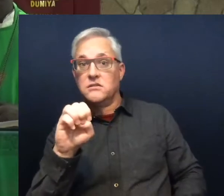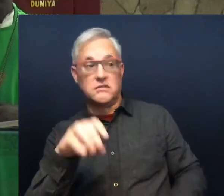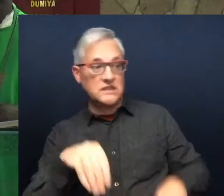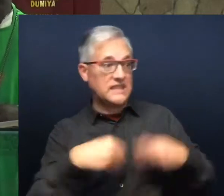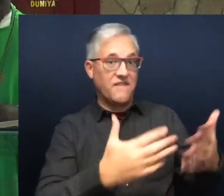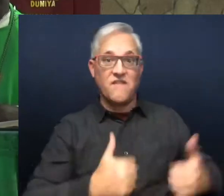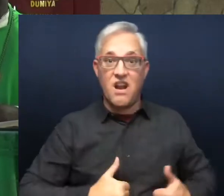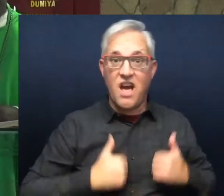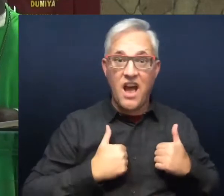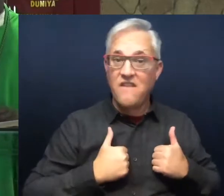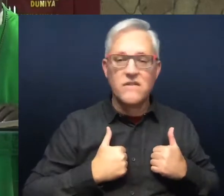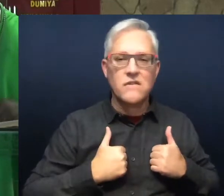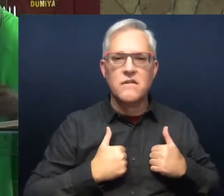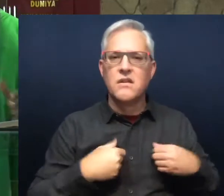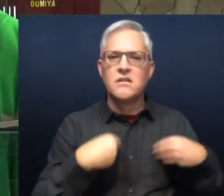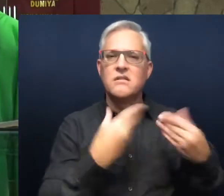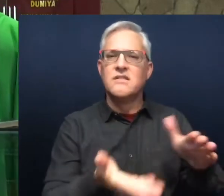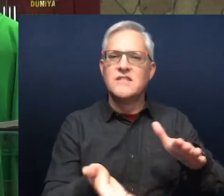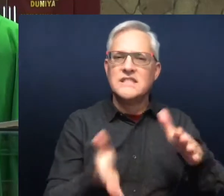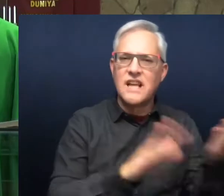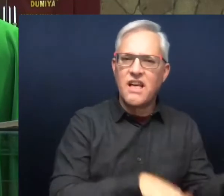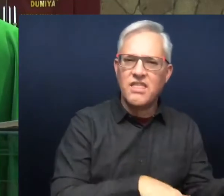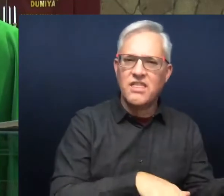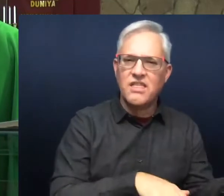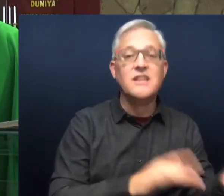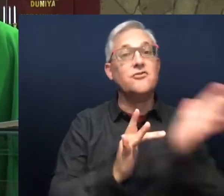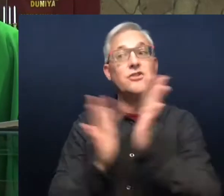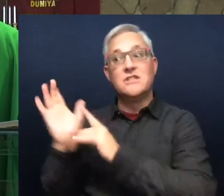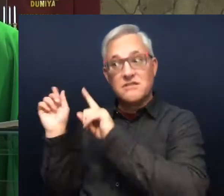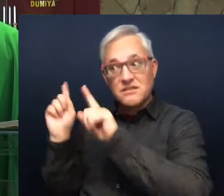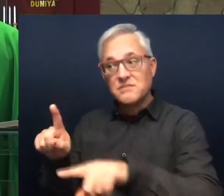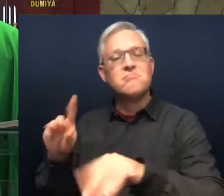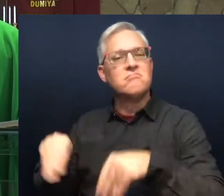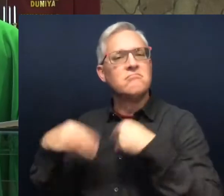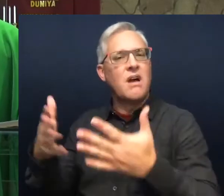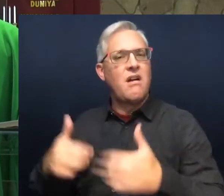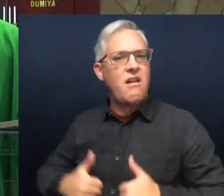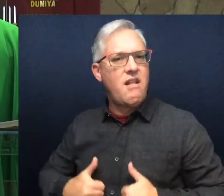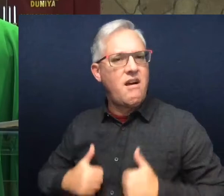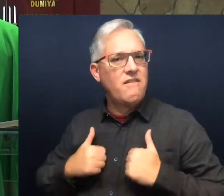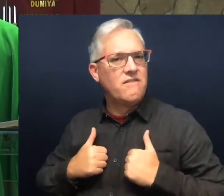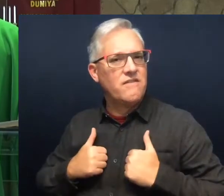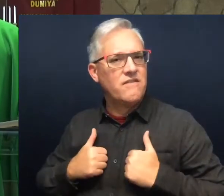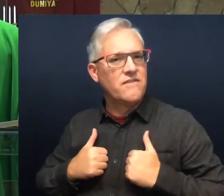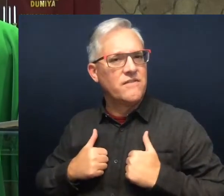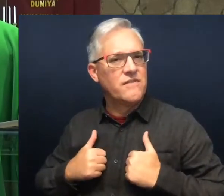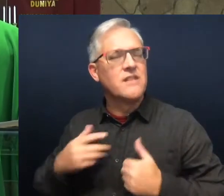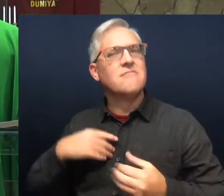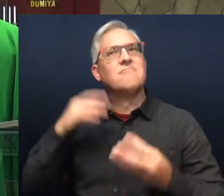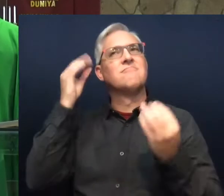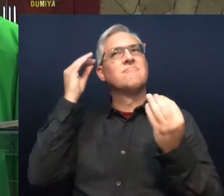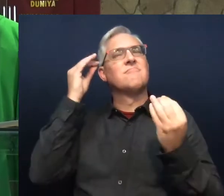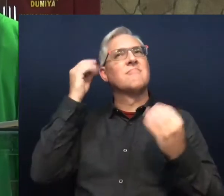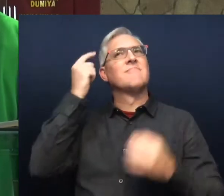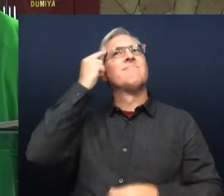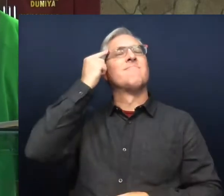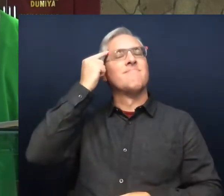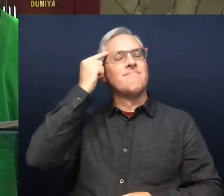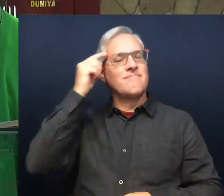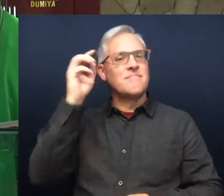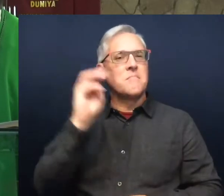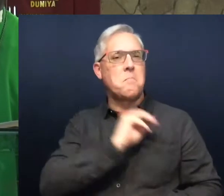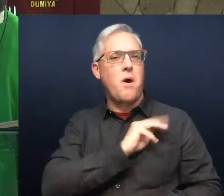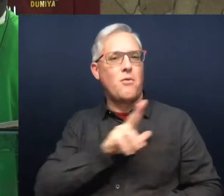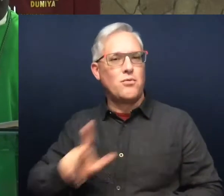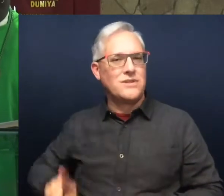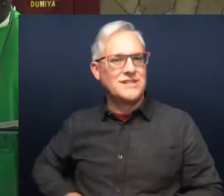death. As I was preparing for this reflection, I was reminded of the words of Martin